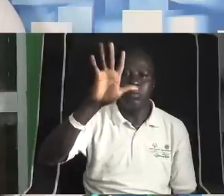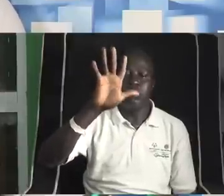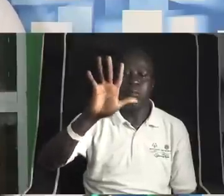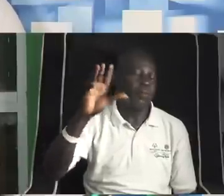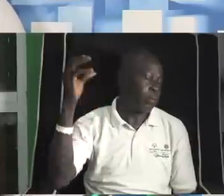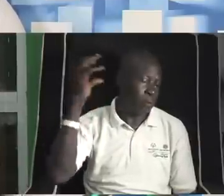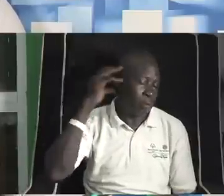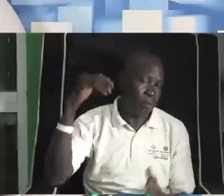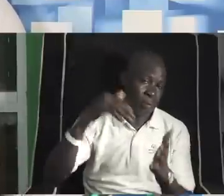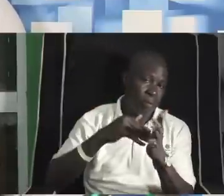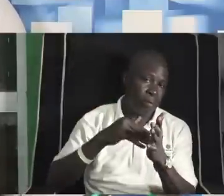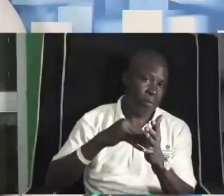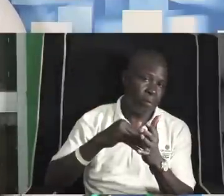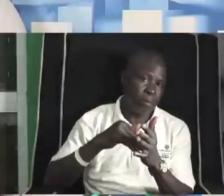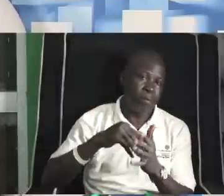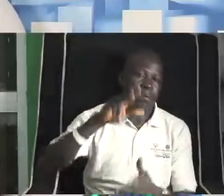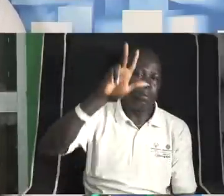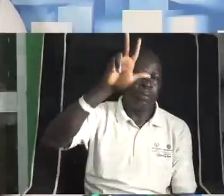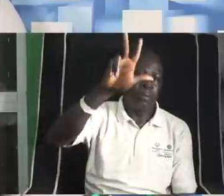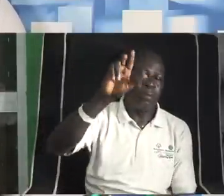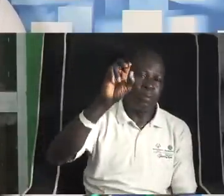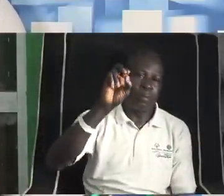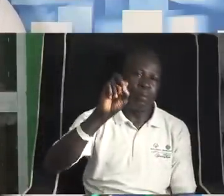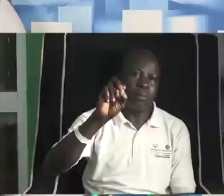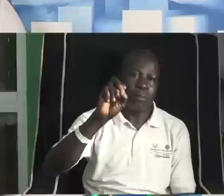30 3267 0285 gbọ́ lẹ́ẹ̀kan sí. Hear it again.